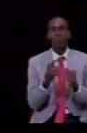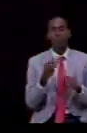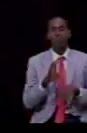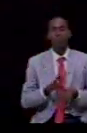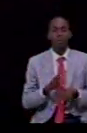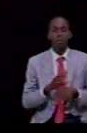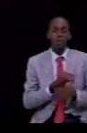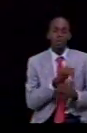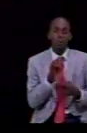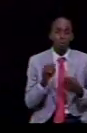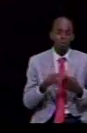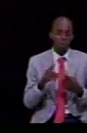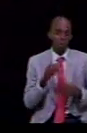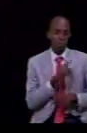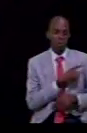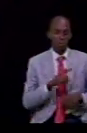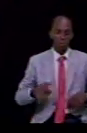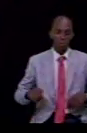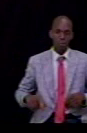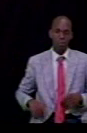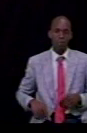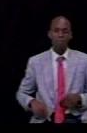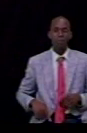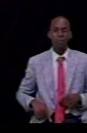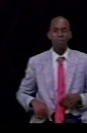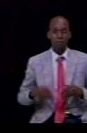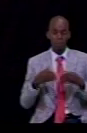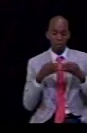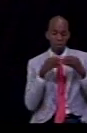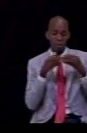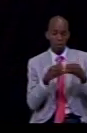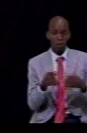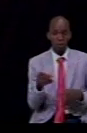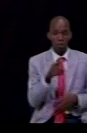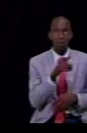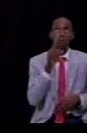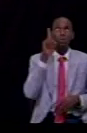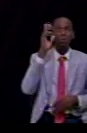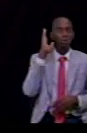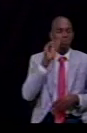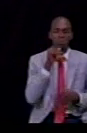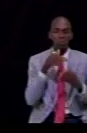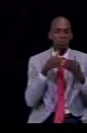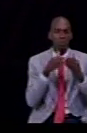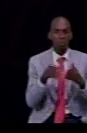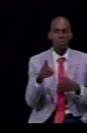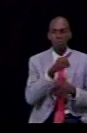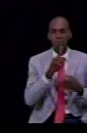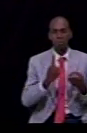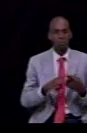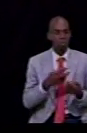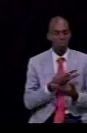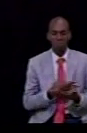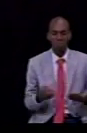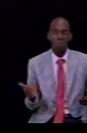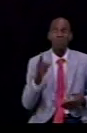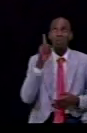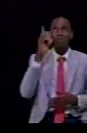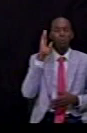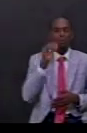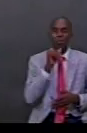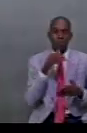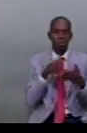when the Lord guides, He will not guide you into failure. He will not guide you